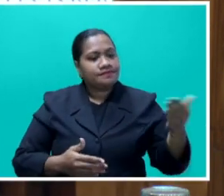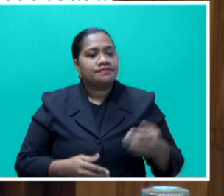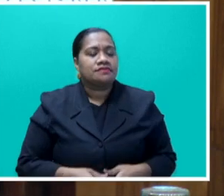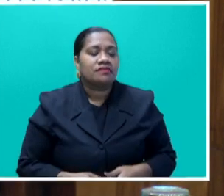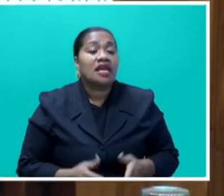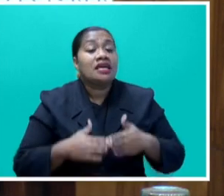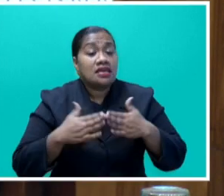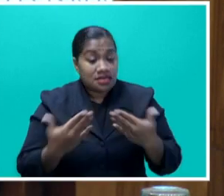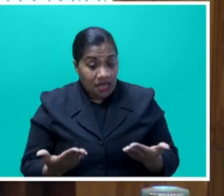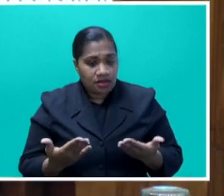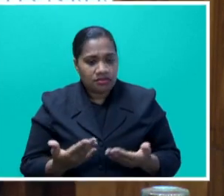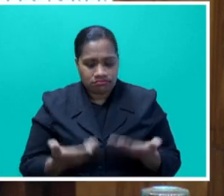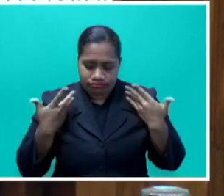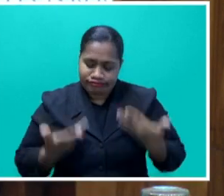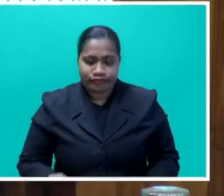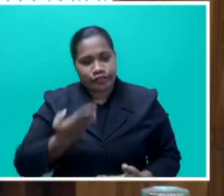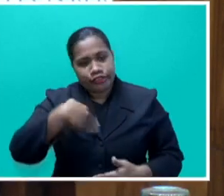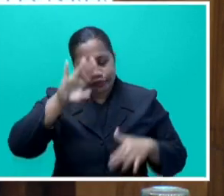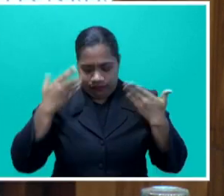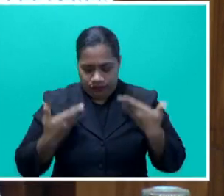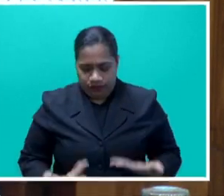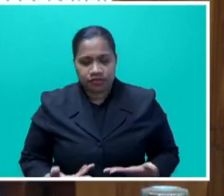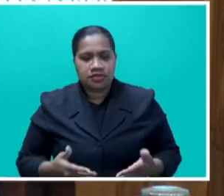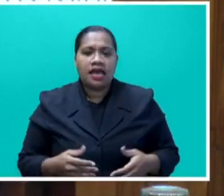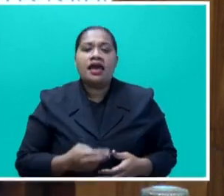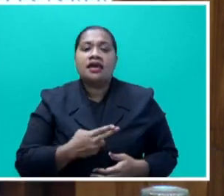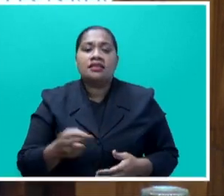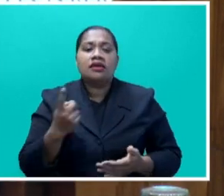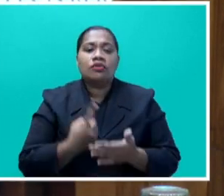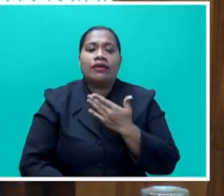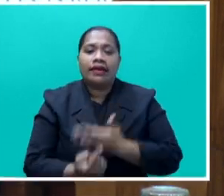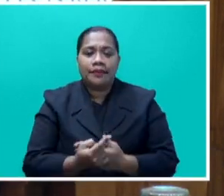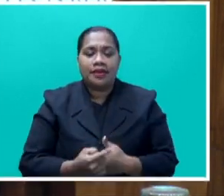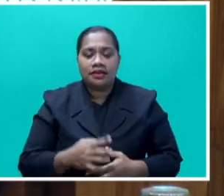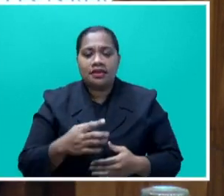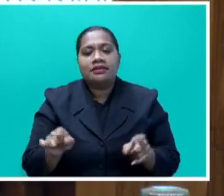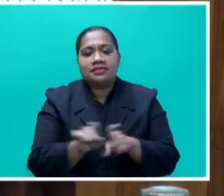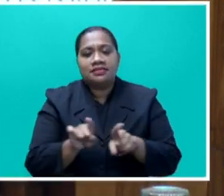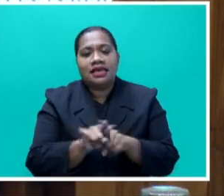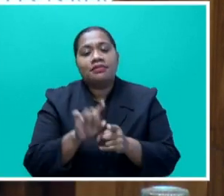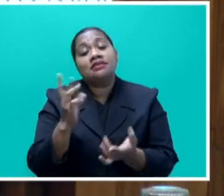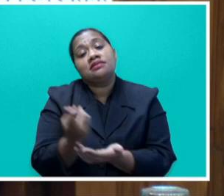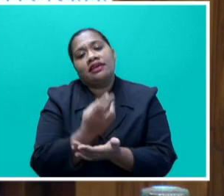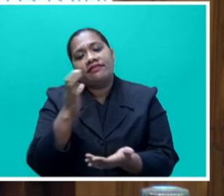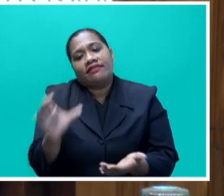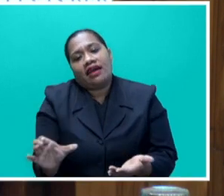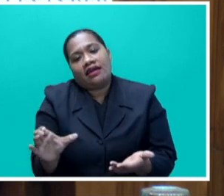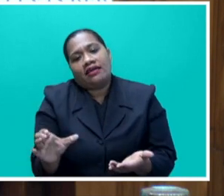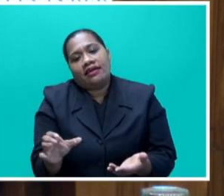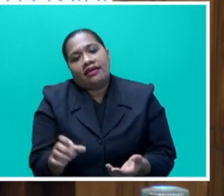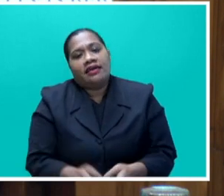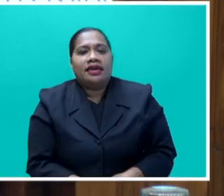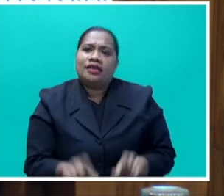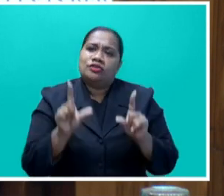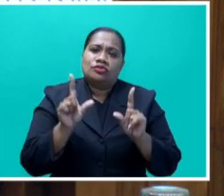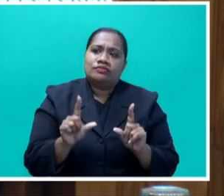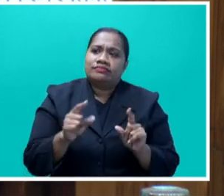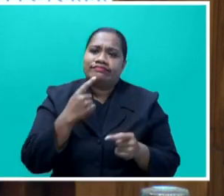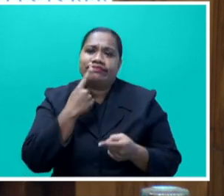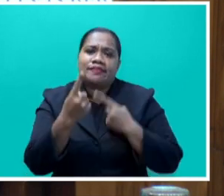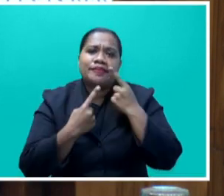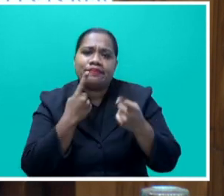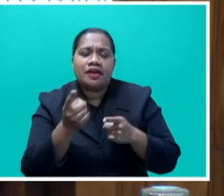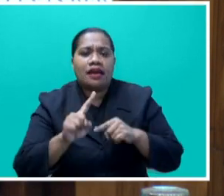sheep's clothing, playing the part of savior, and painting the picture as if this government has done nothing in the